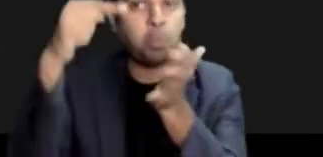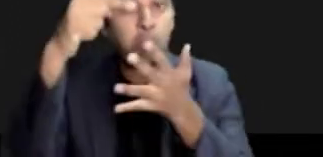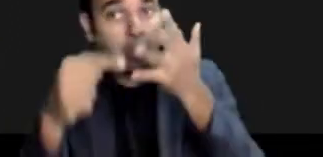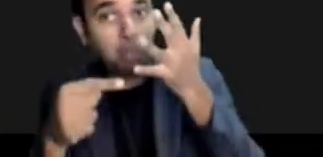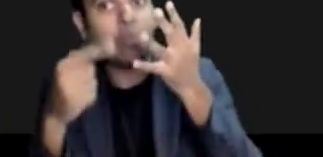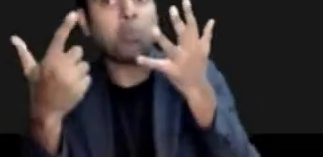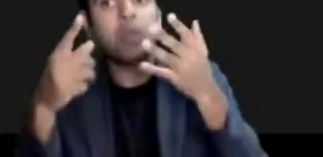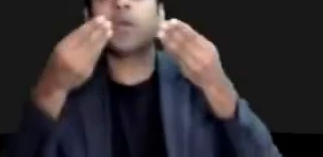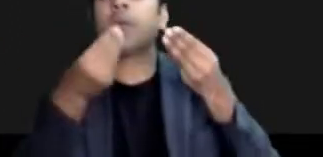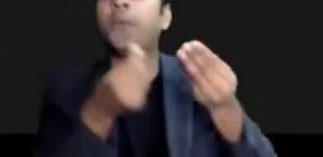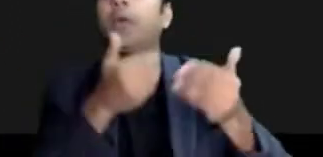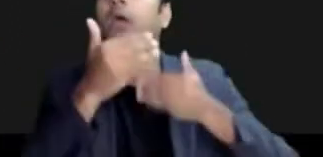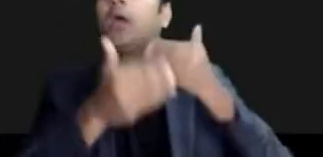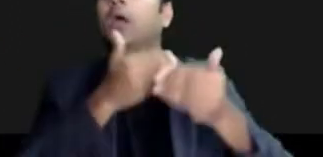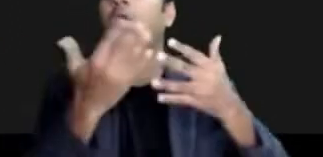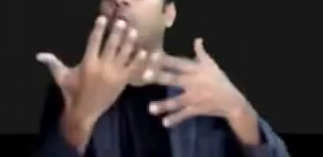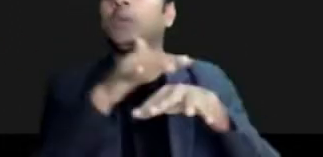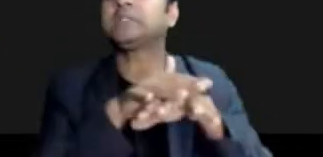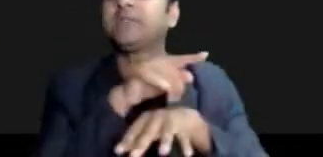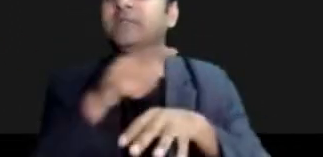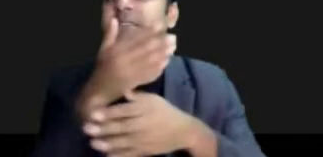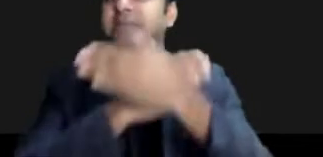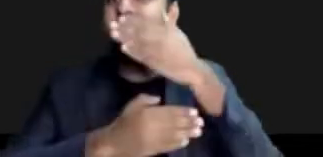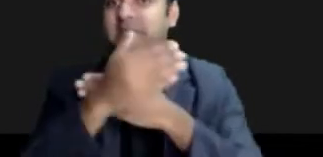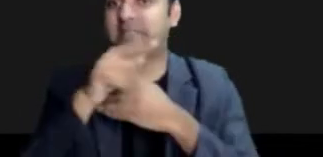with, it's